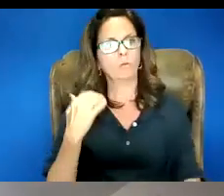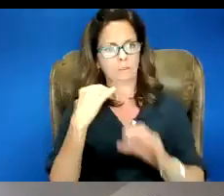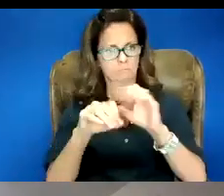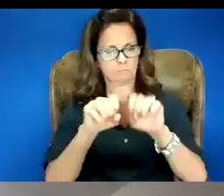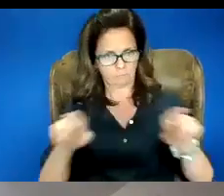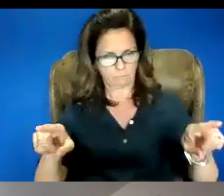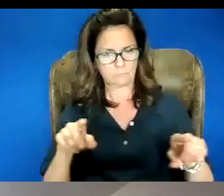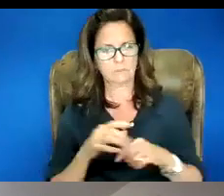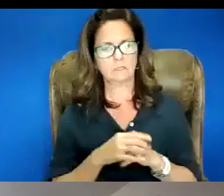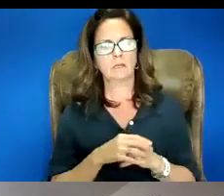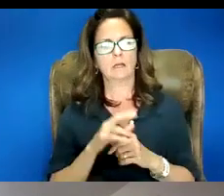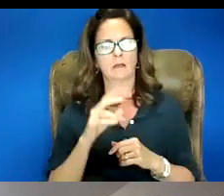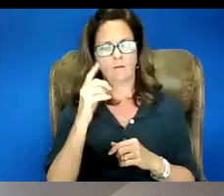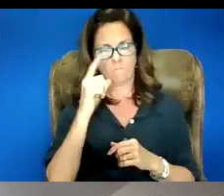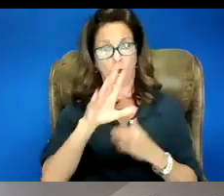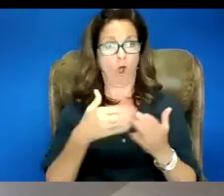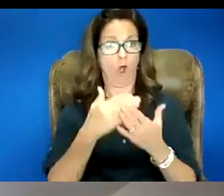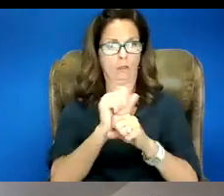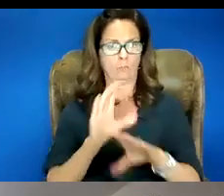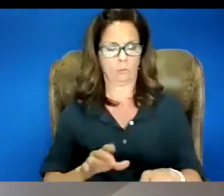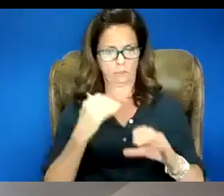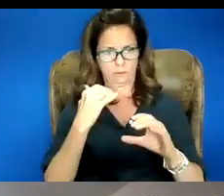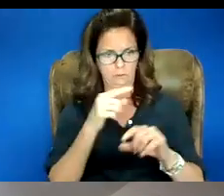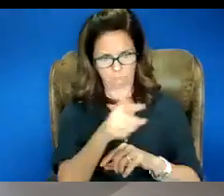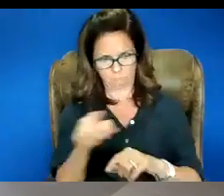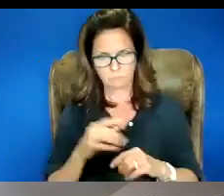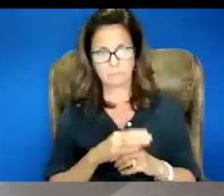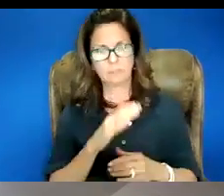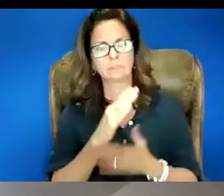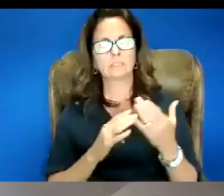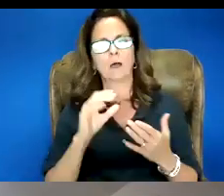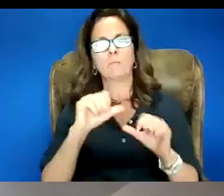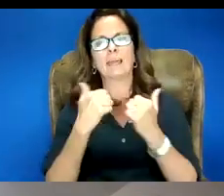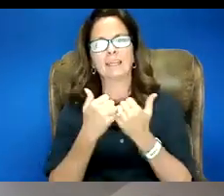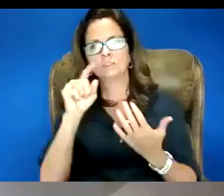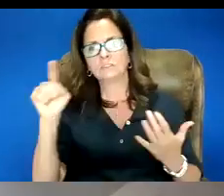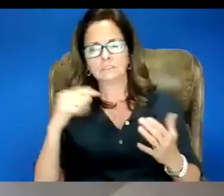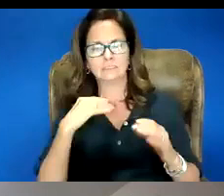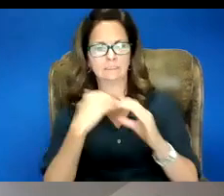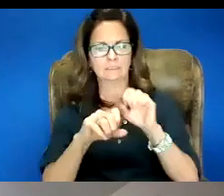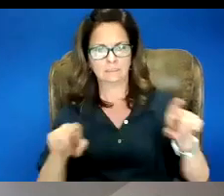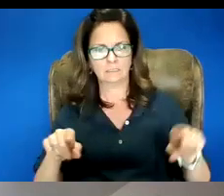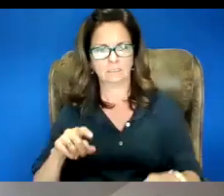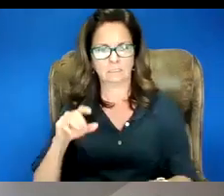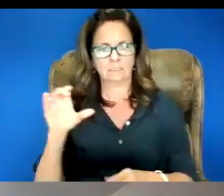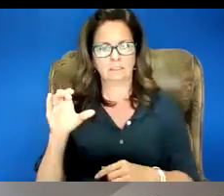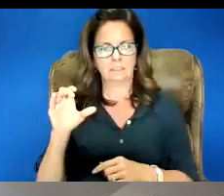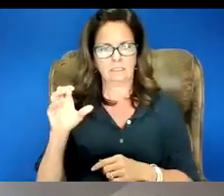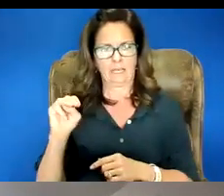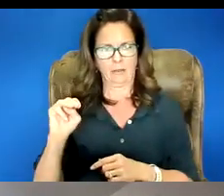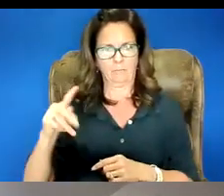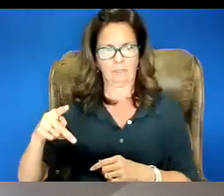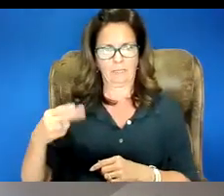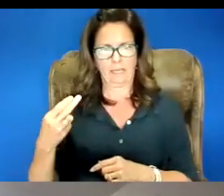that went out to all employees. And then some of the agencies also sent the message out, like CDPHE. I got a whole lot of